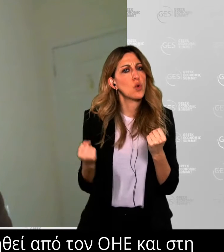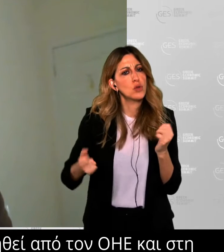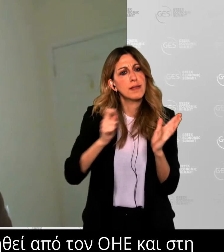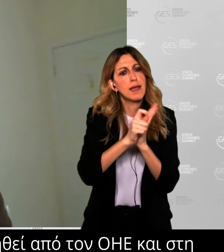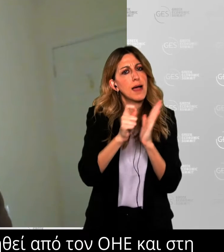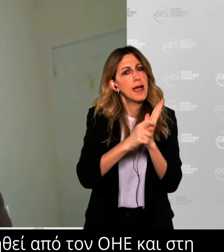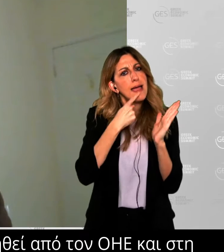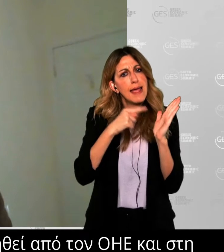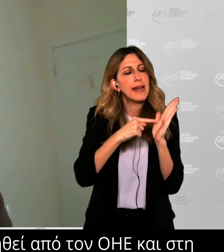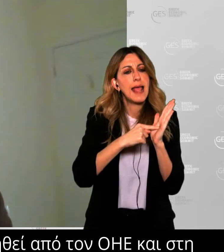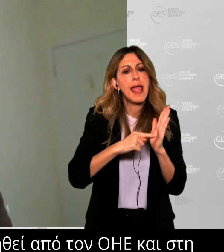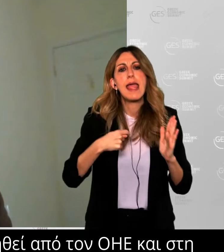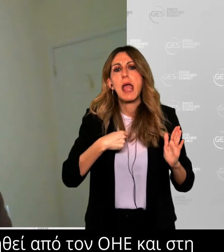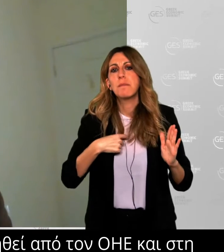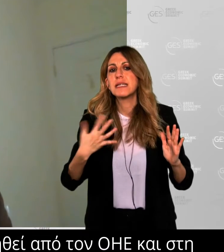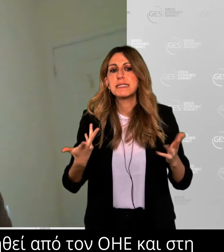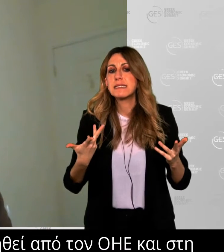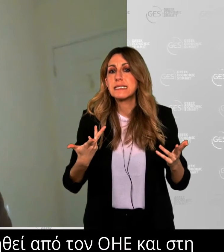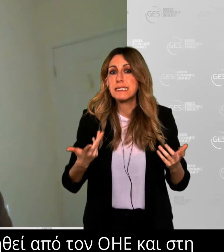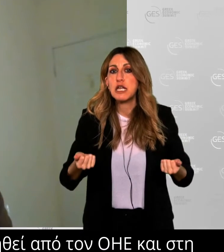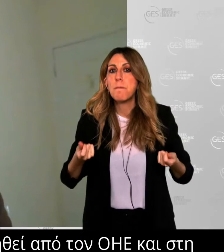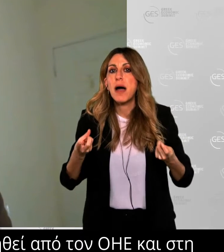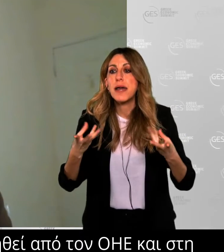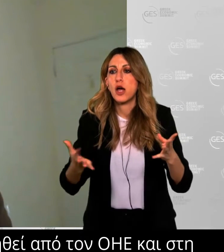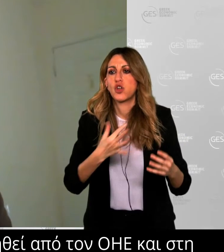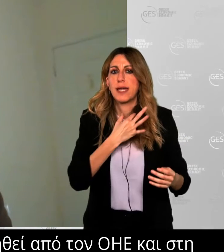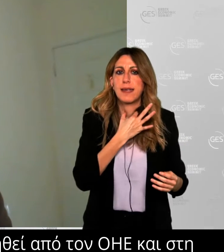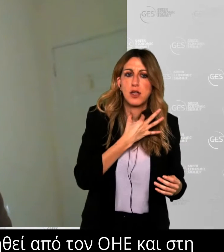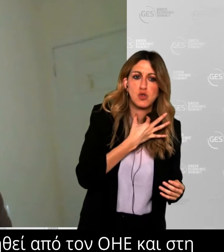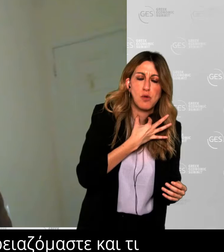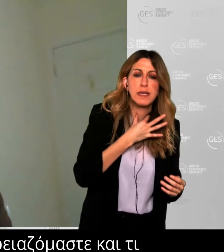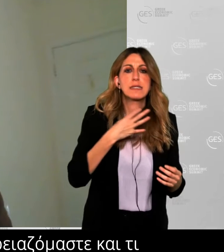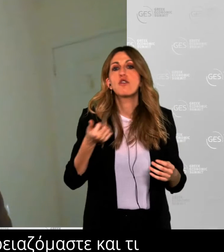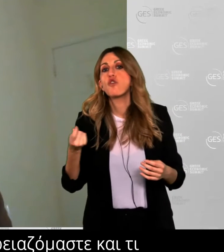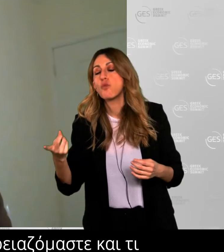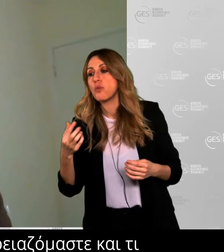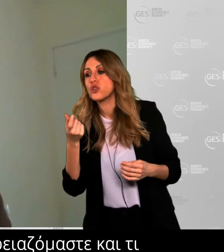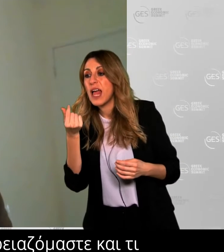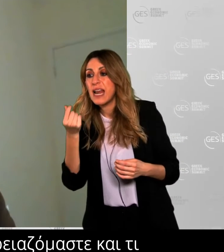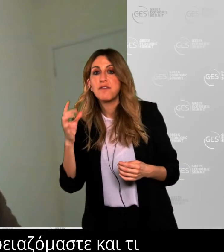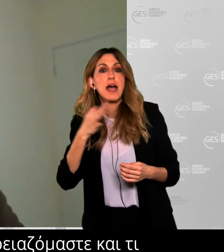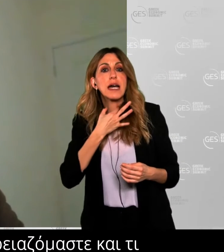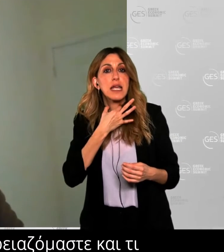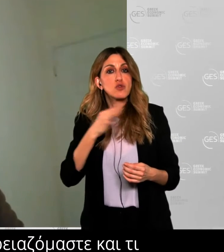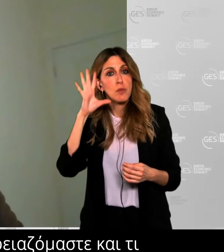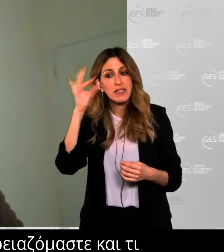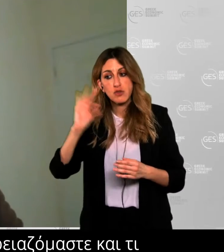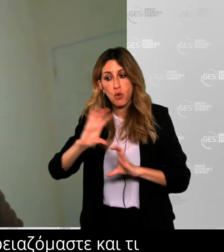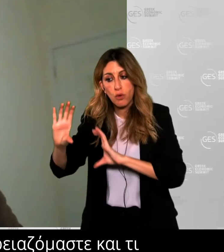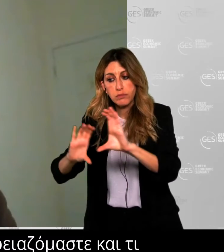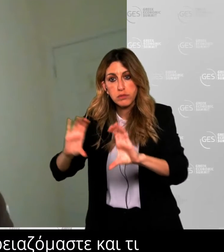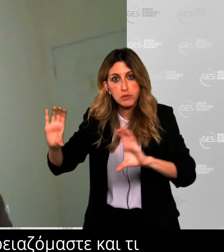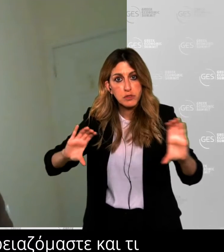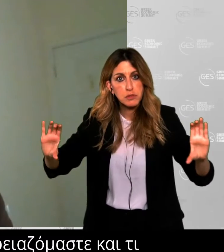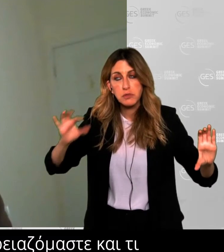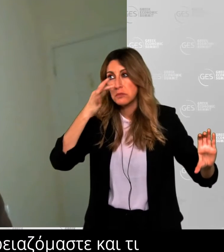there? How do we think about things like the transition finance framework to be able to show the activities that we think form a critical part of